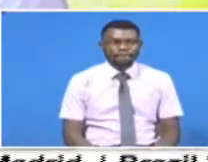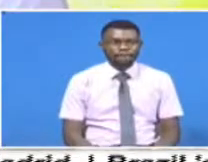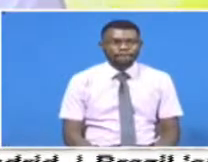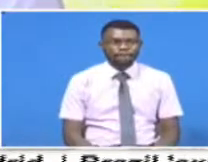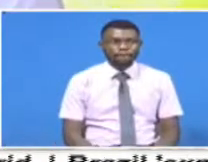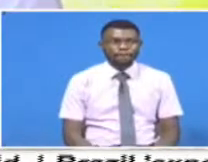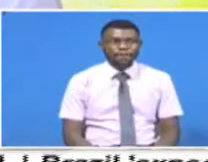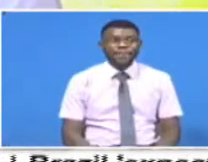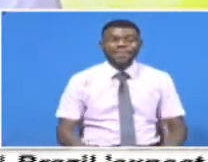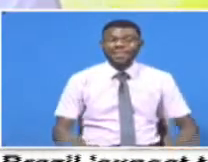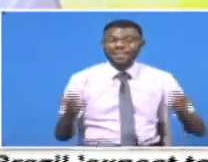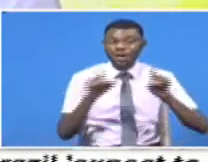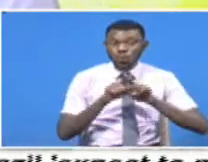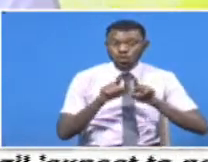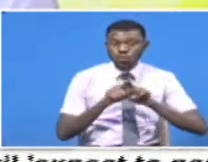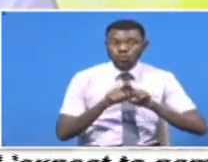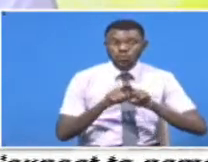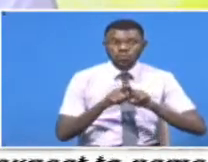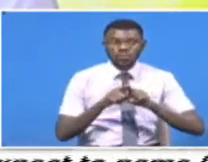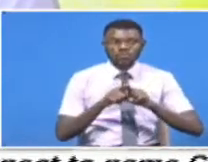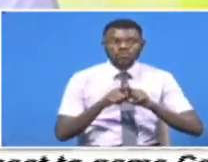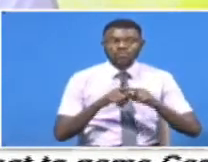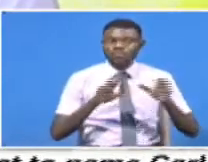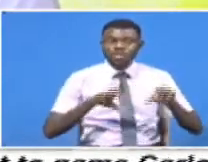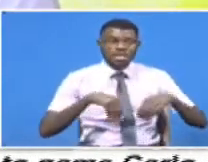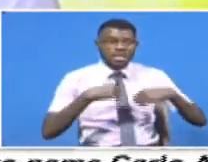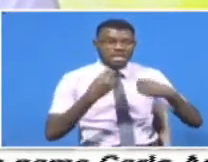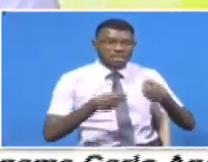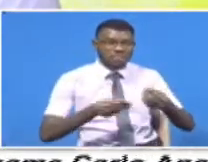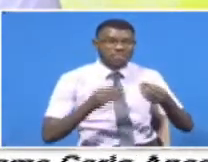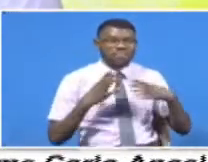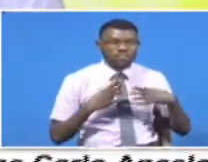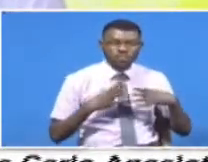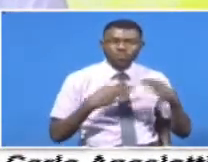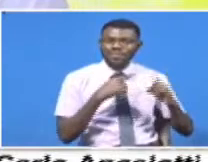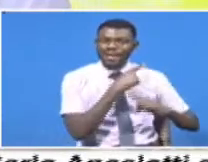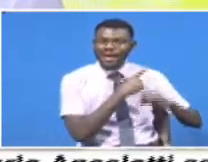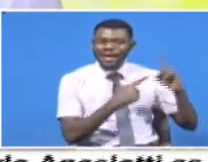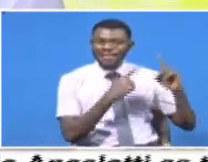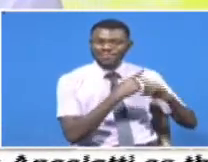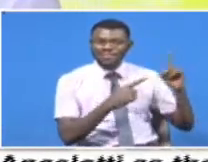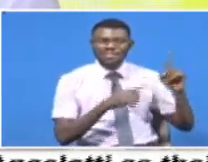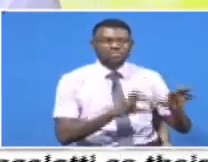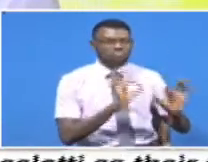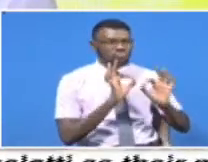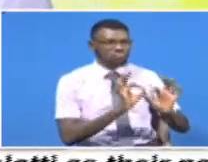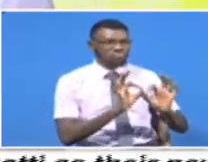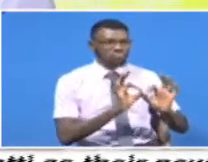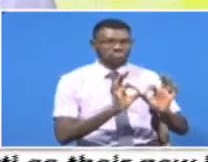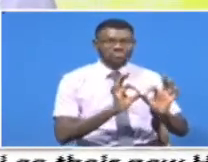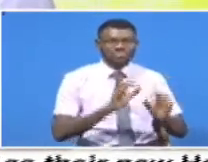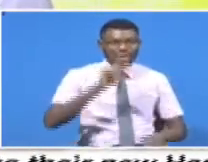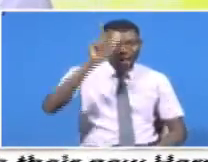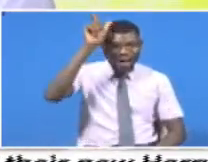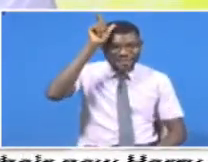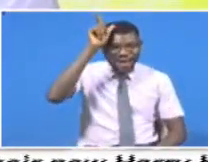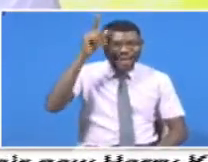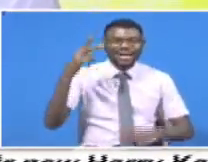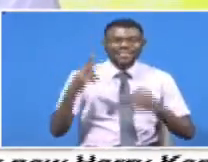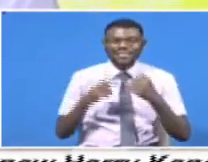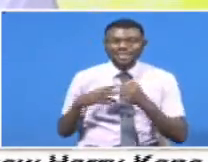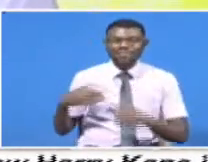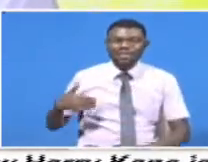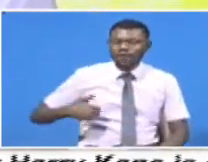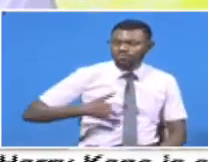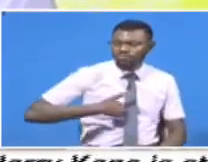It goes a long way to give the fans the ultimate rugby experience that we expect from Dallas Sevens, it being the first leg of the